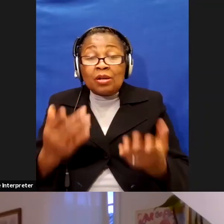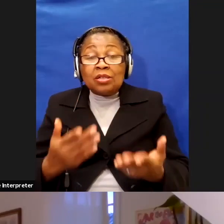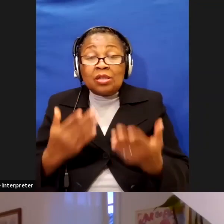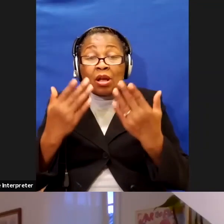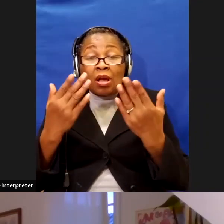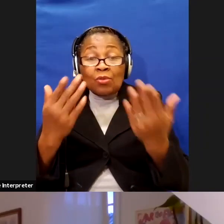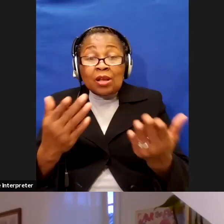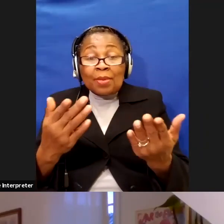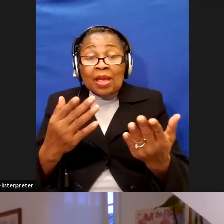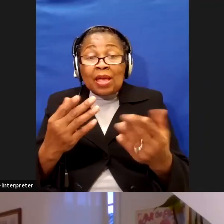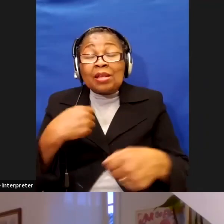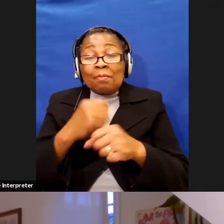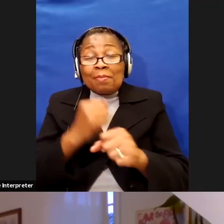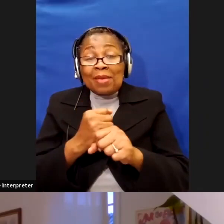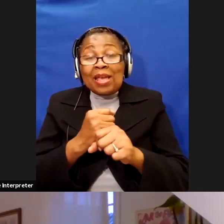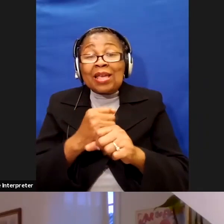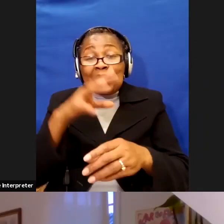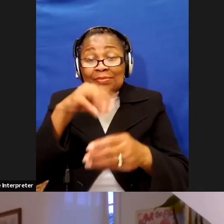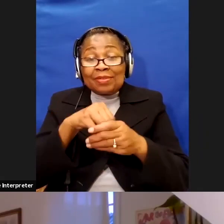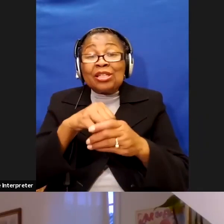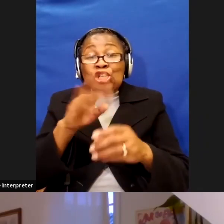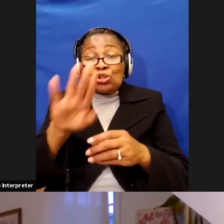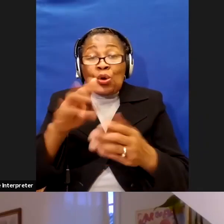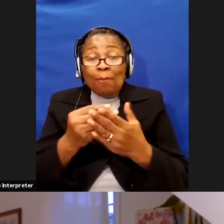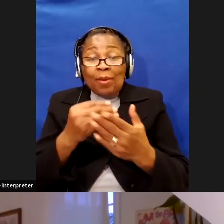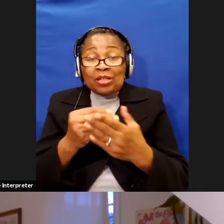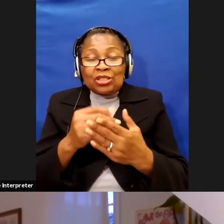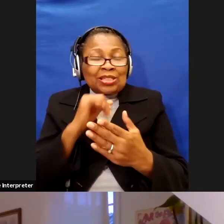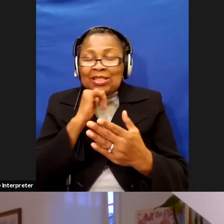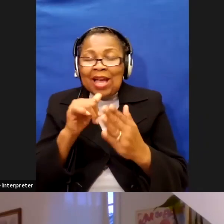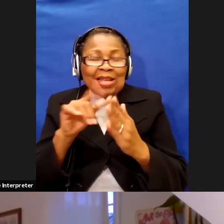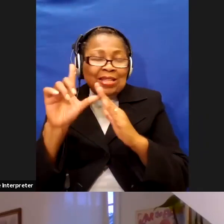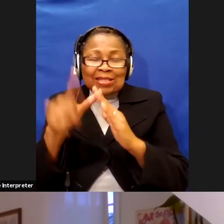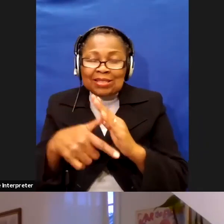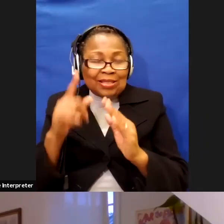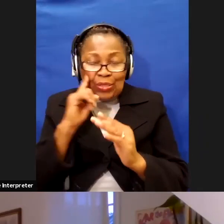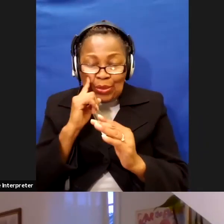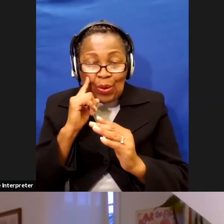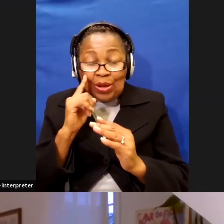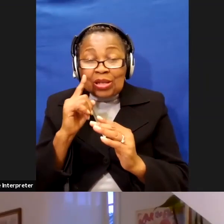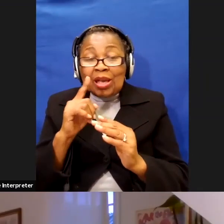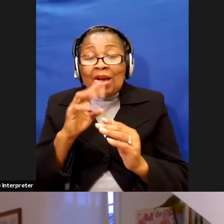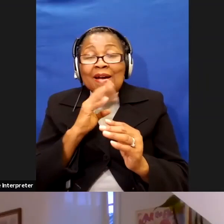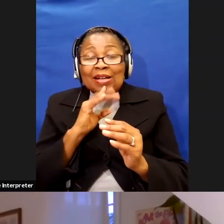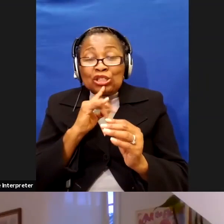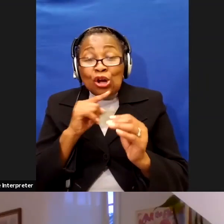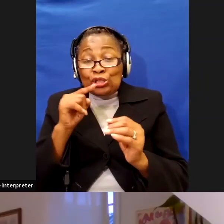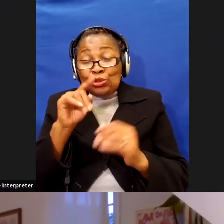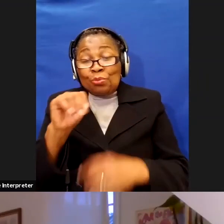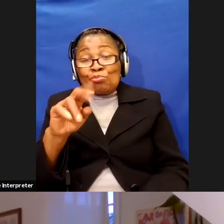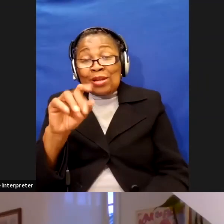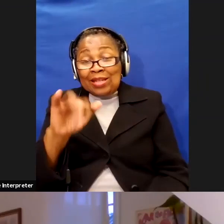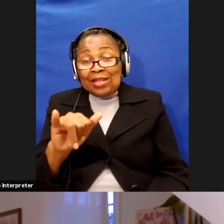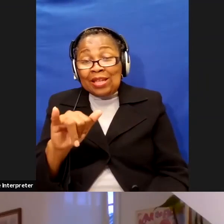in your budget from the beginning and not as an afterthought. And I know, Brittany, you know, like I talked to you a little bit, like, what is that? What are